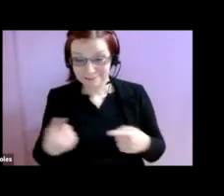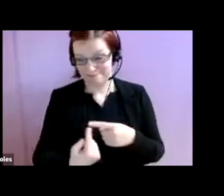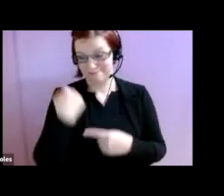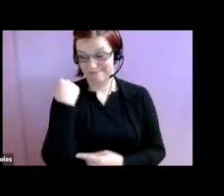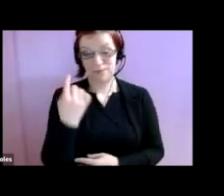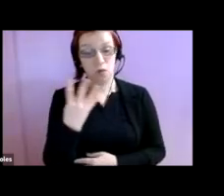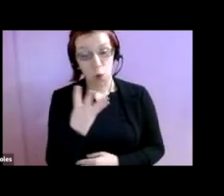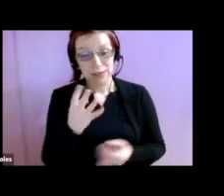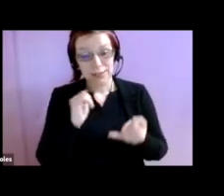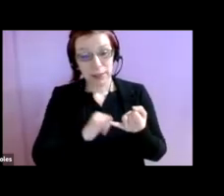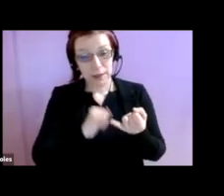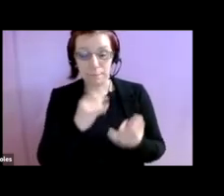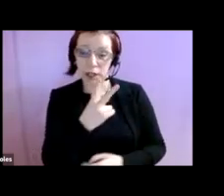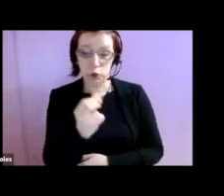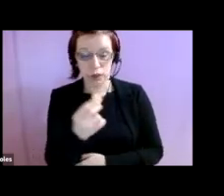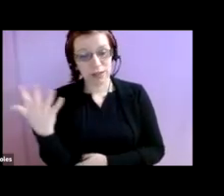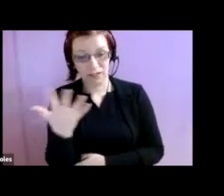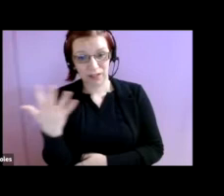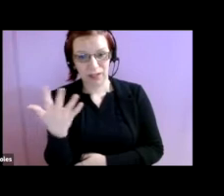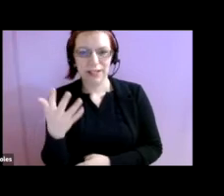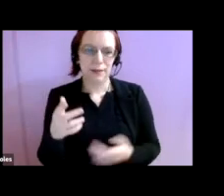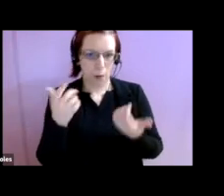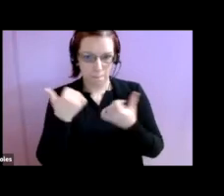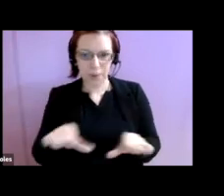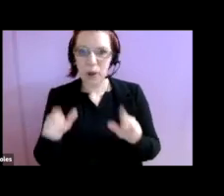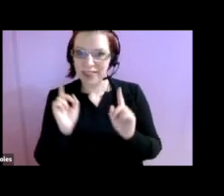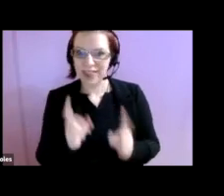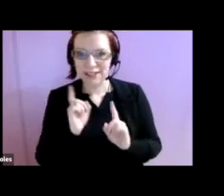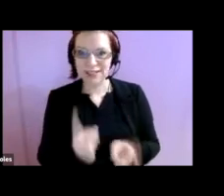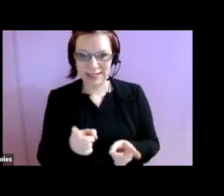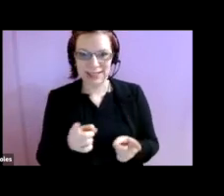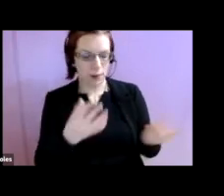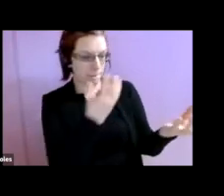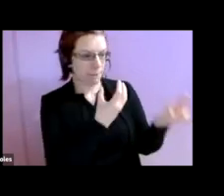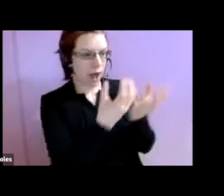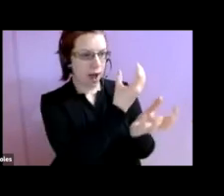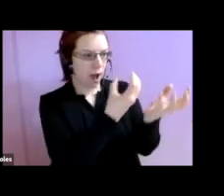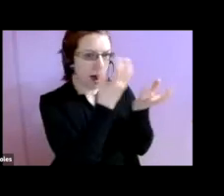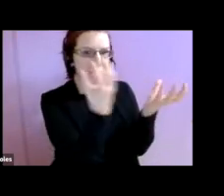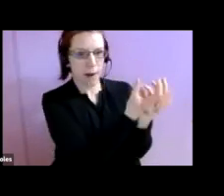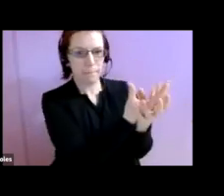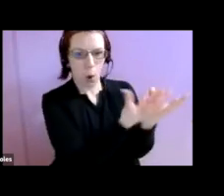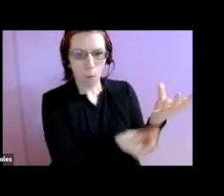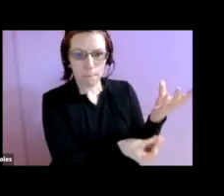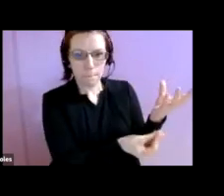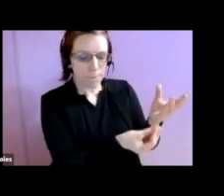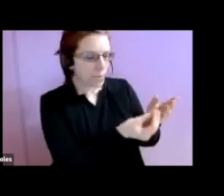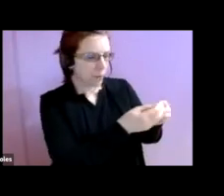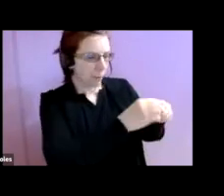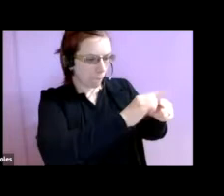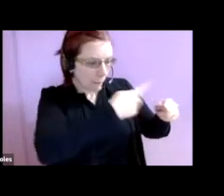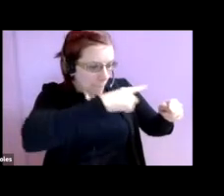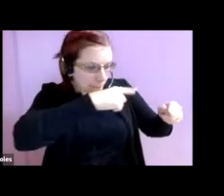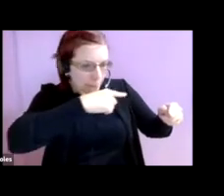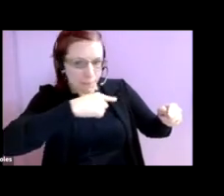September 2015, we picked up a gravitational wave signal with our detectors here on Earth. You can